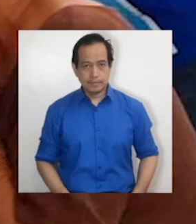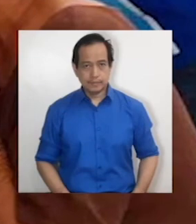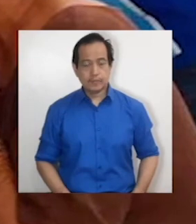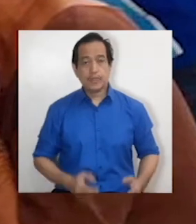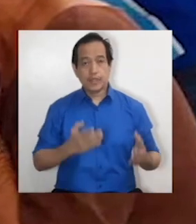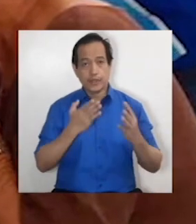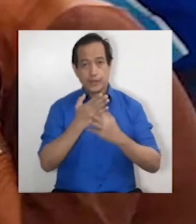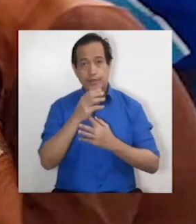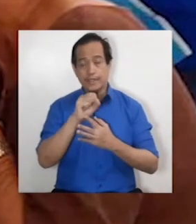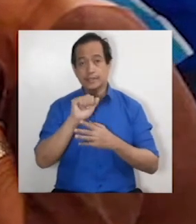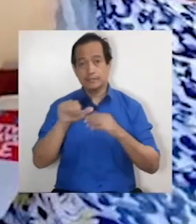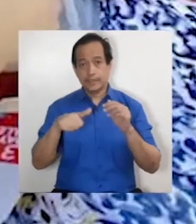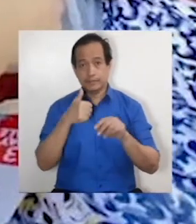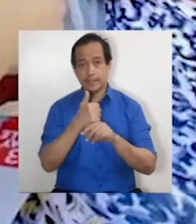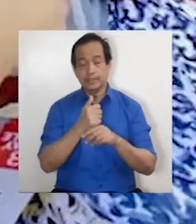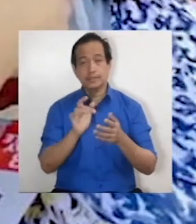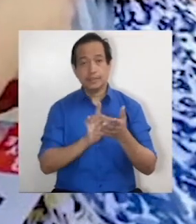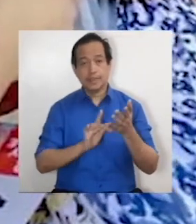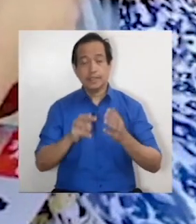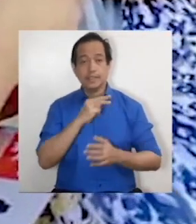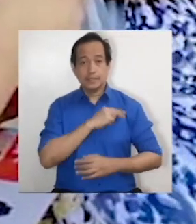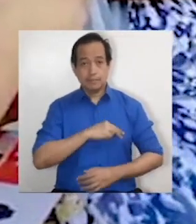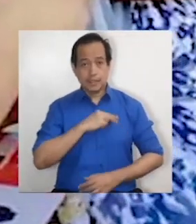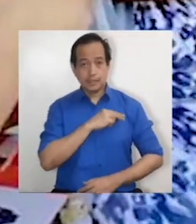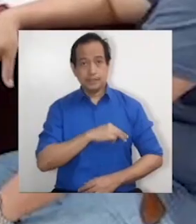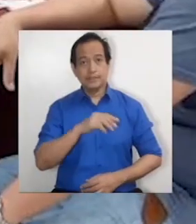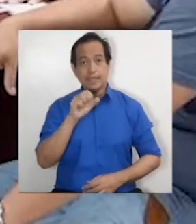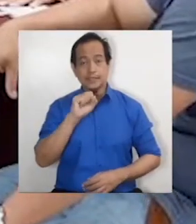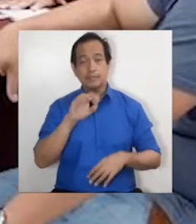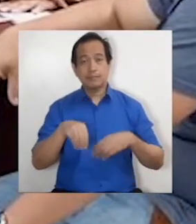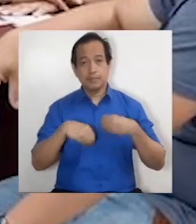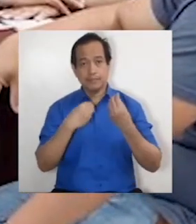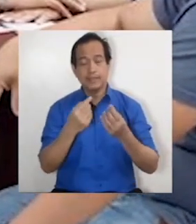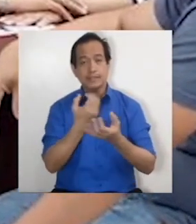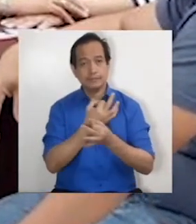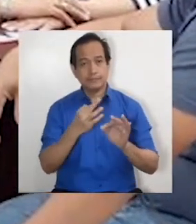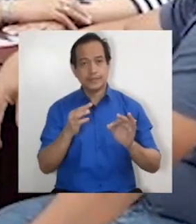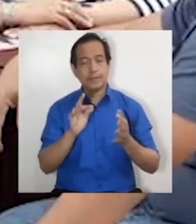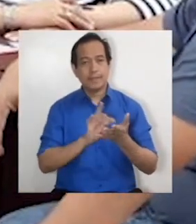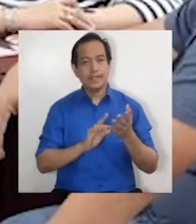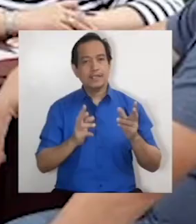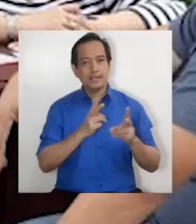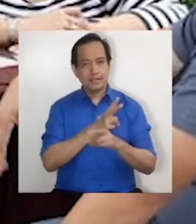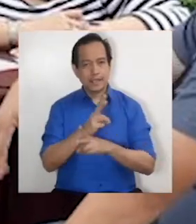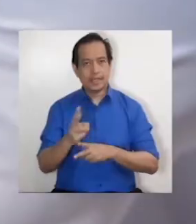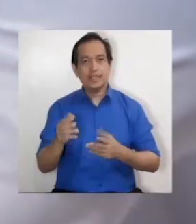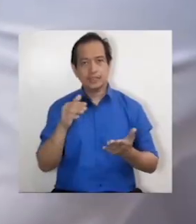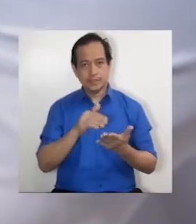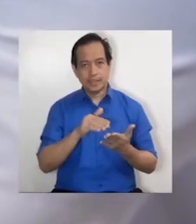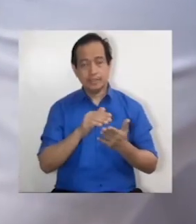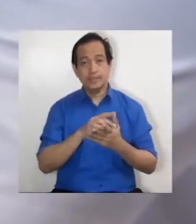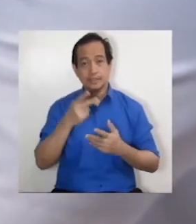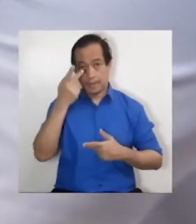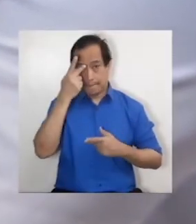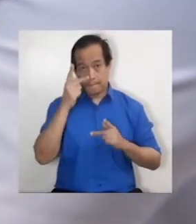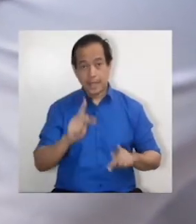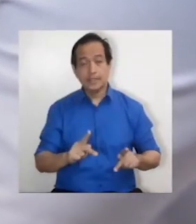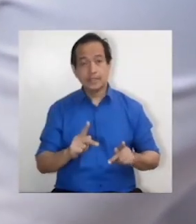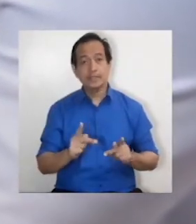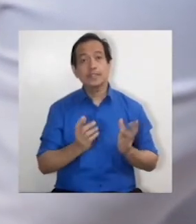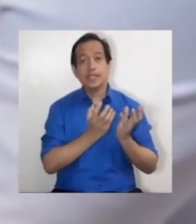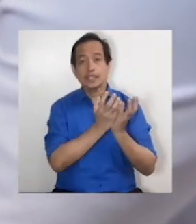Through SM Foundation's medical missions, SM provides free medical care to thousands of patients in its